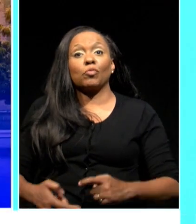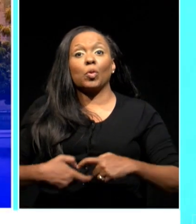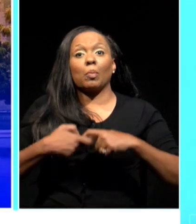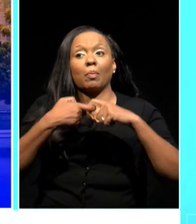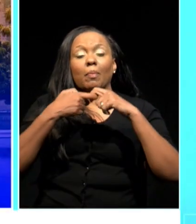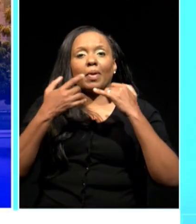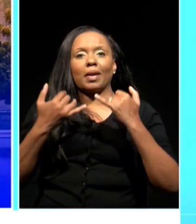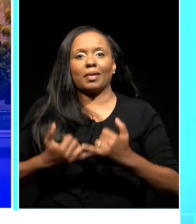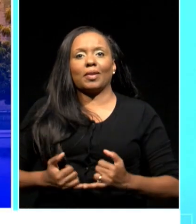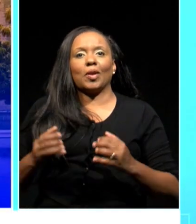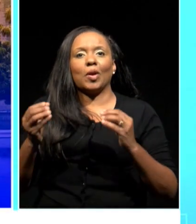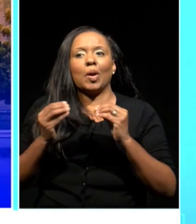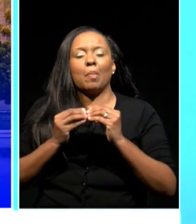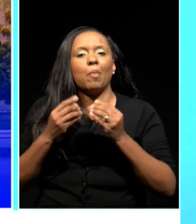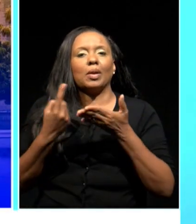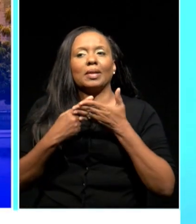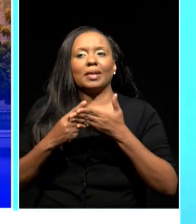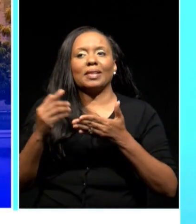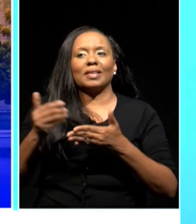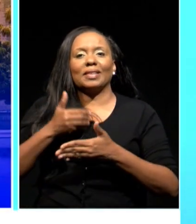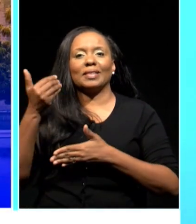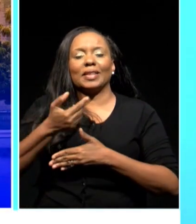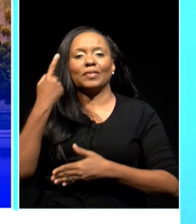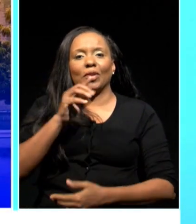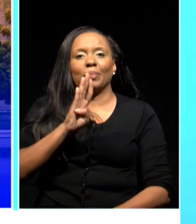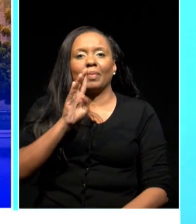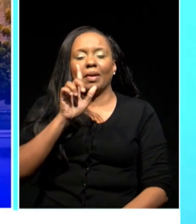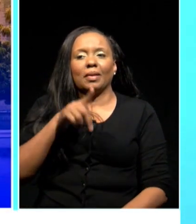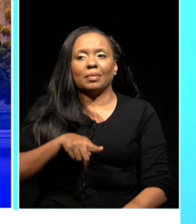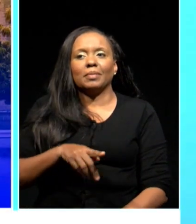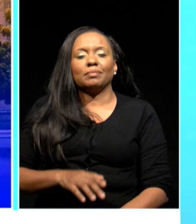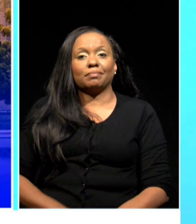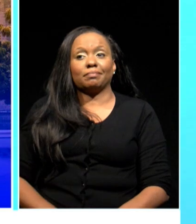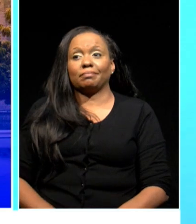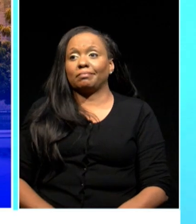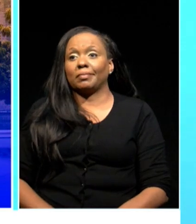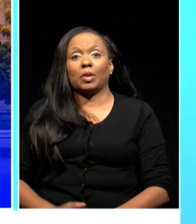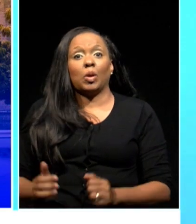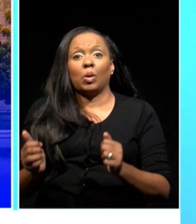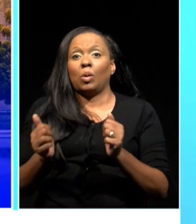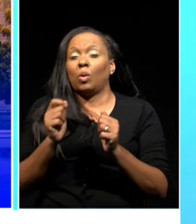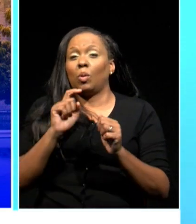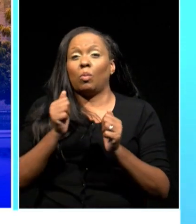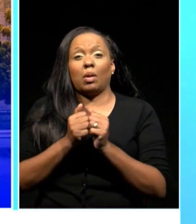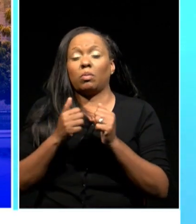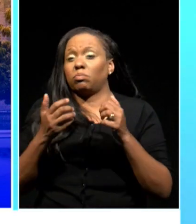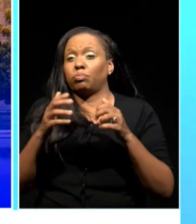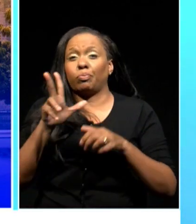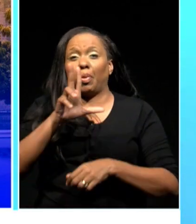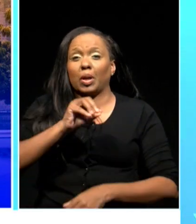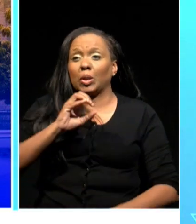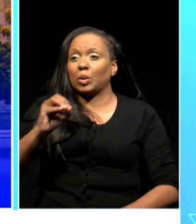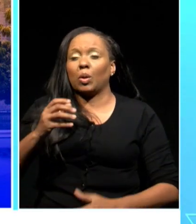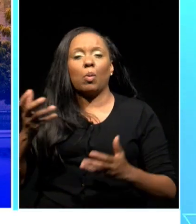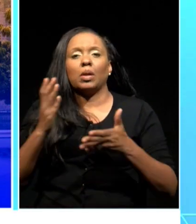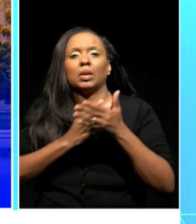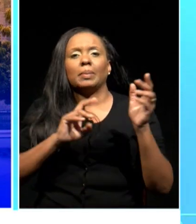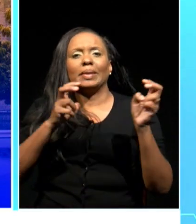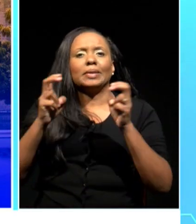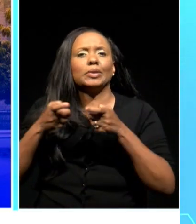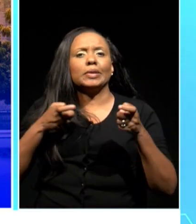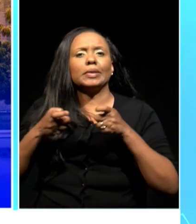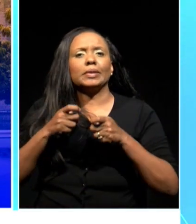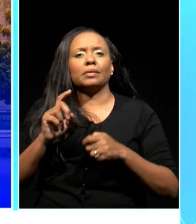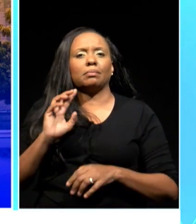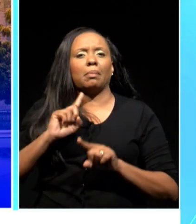come back, we look at what is next for the Barbados Labour Party with this overwhelming mandate, and what are some of the issues that they will tackle